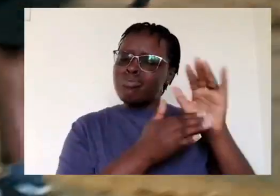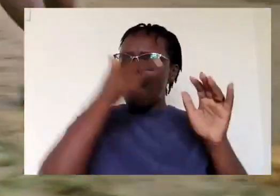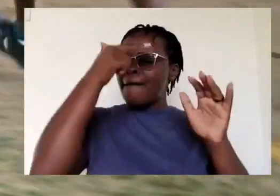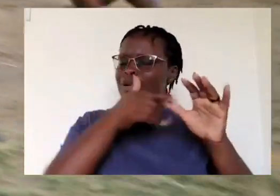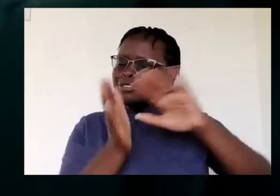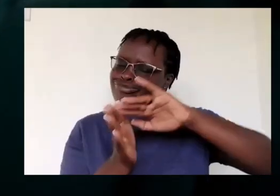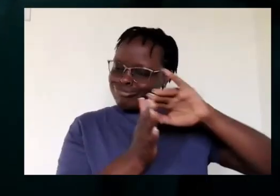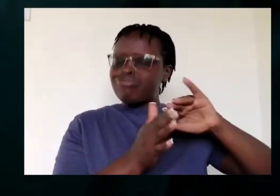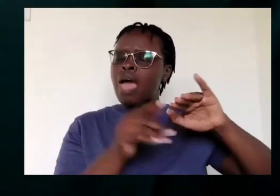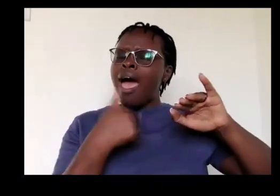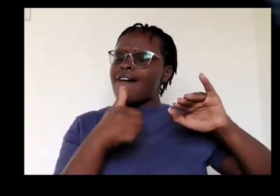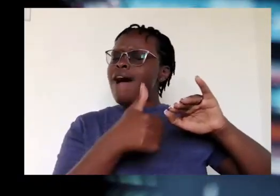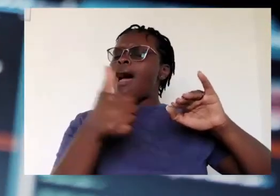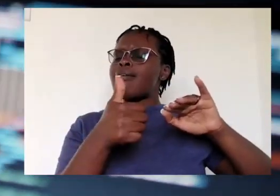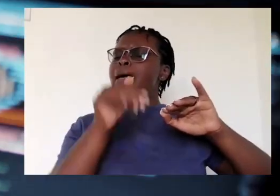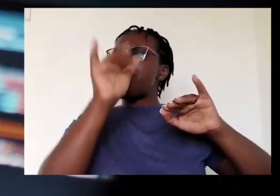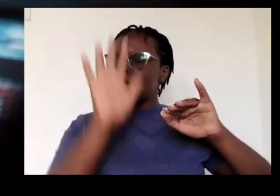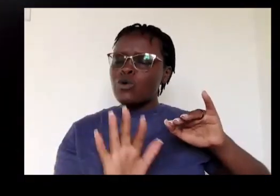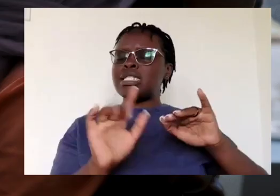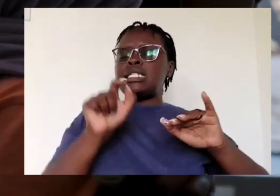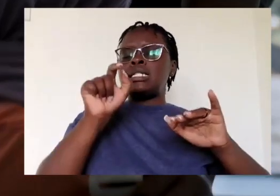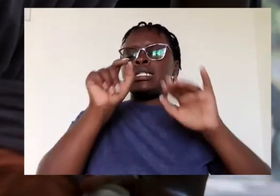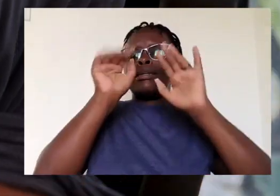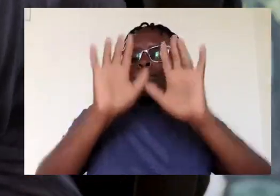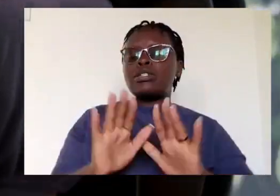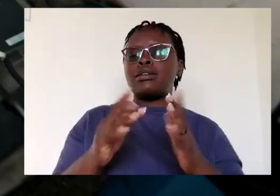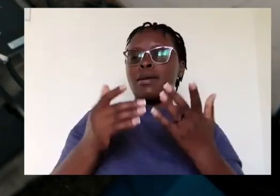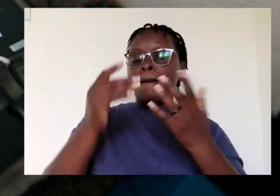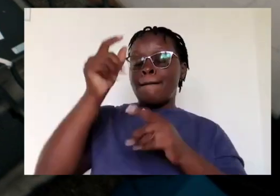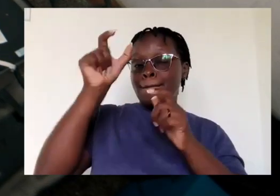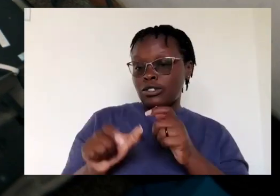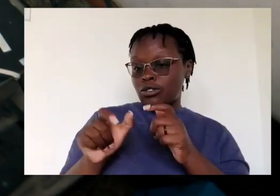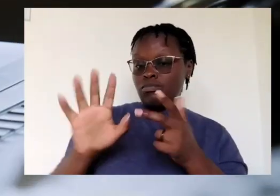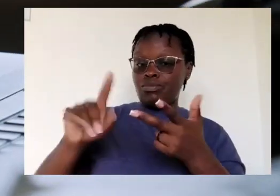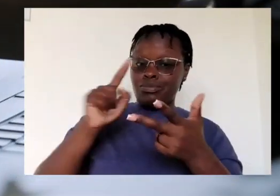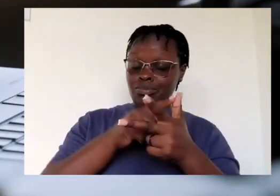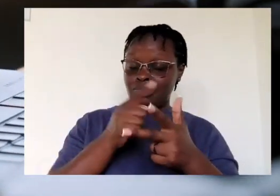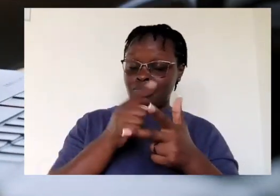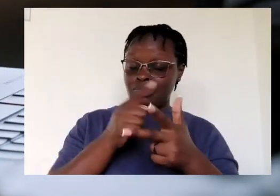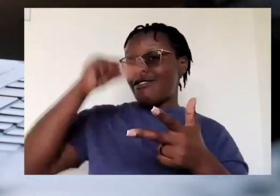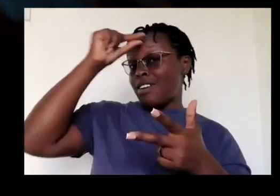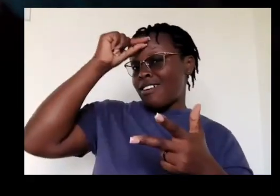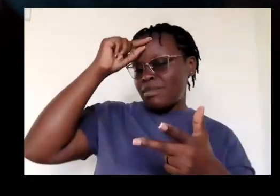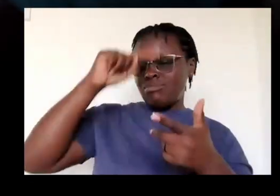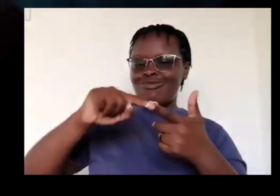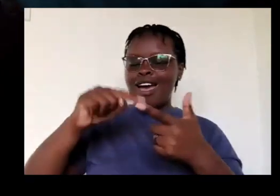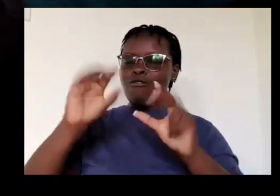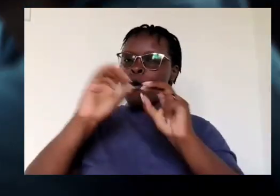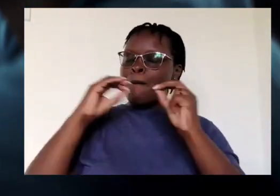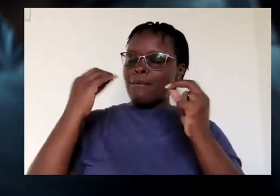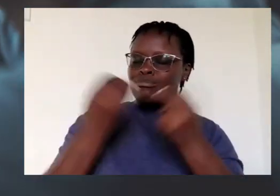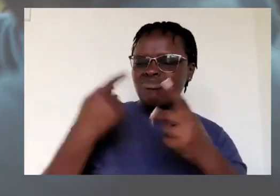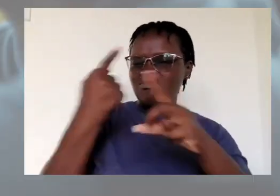policy, there's another crucial pillar in this conversation: parents. At the heart of every child's learning journey are the parents and guardians